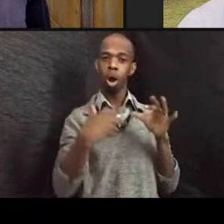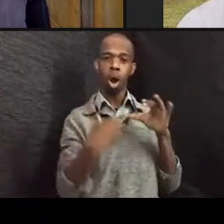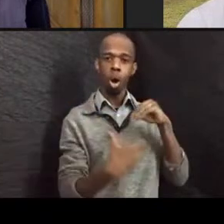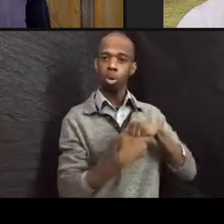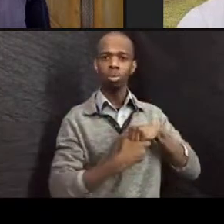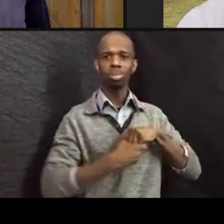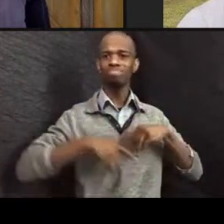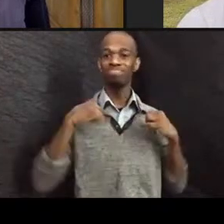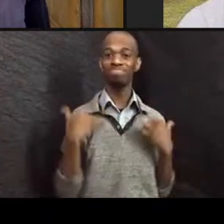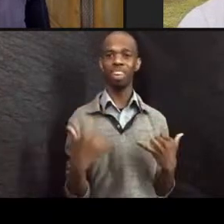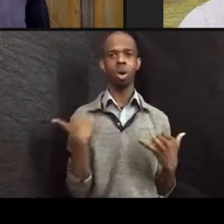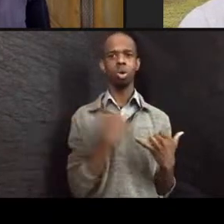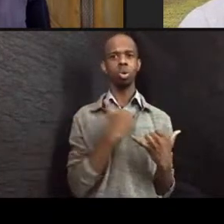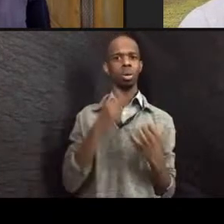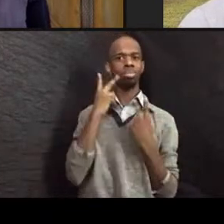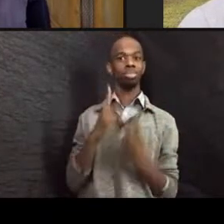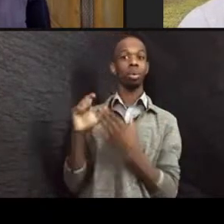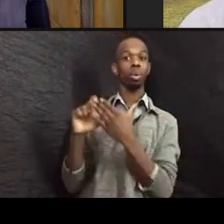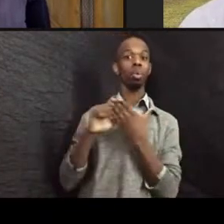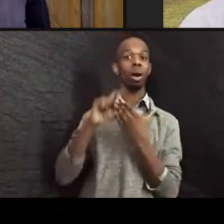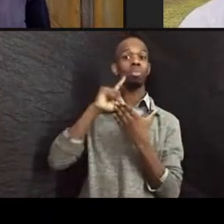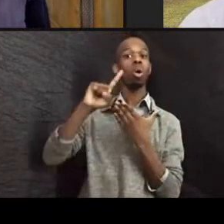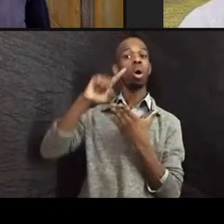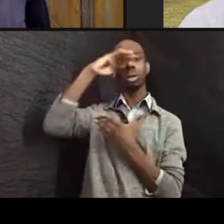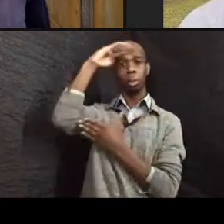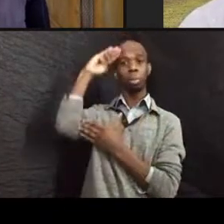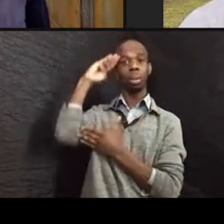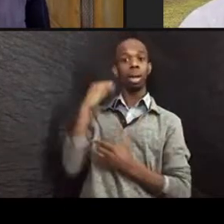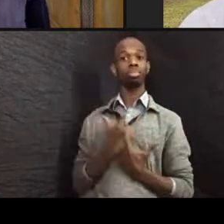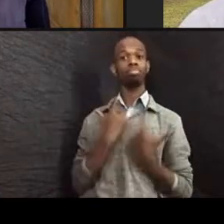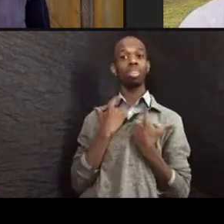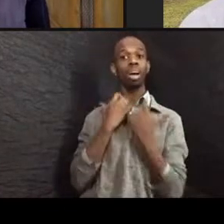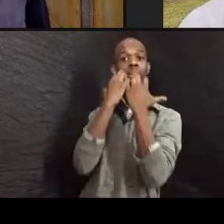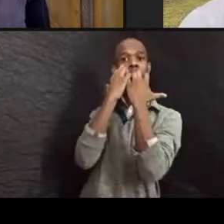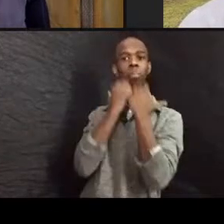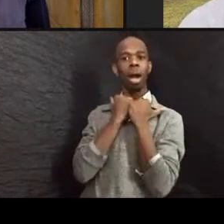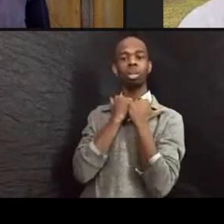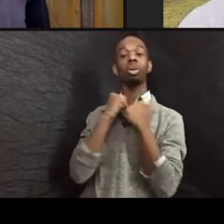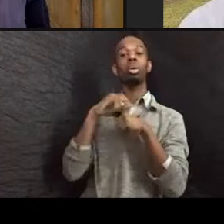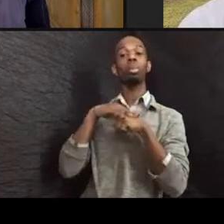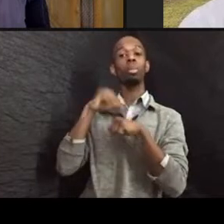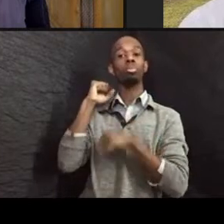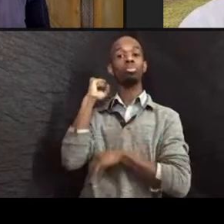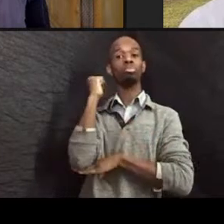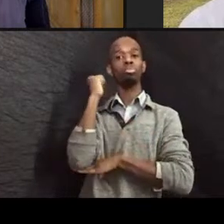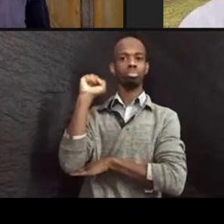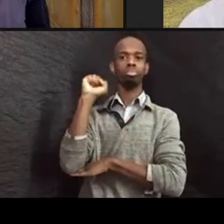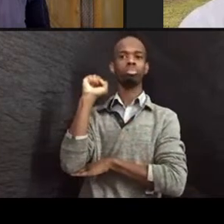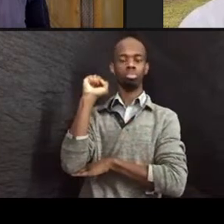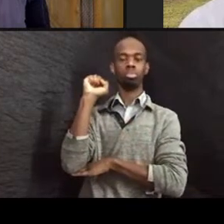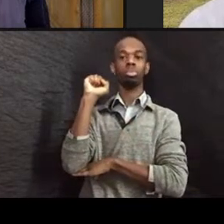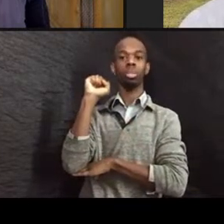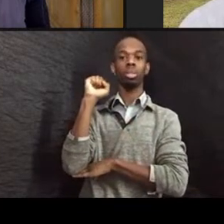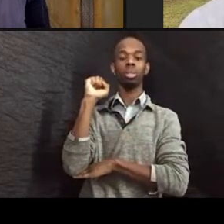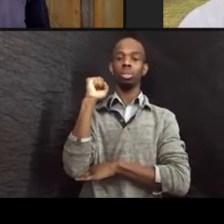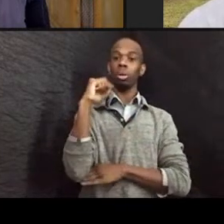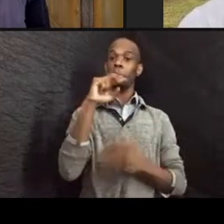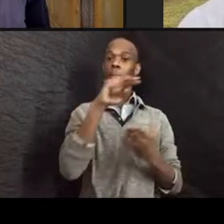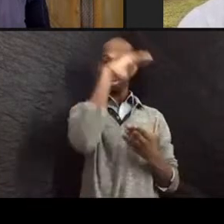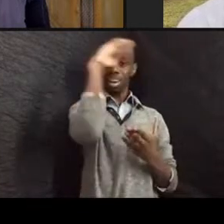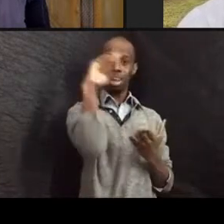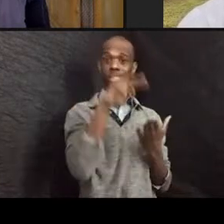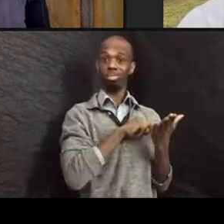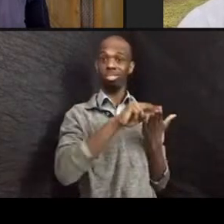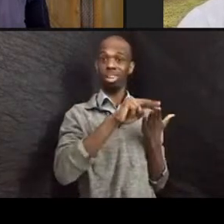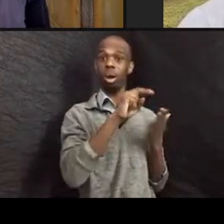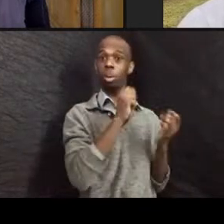for the Black Lives Matter movement. Black dance artists have not been quiet. Black dance artists have